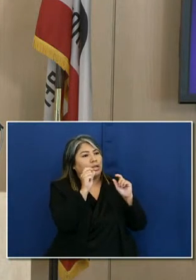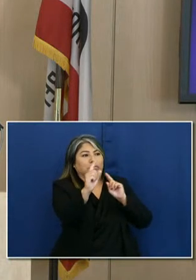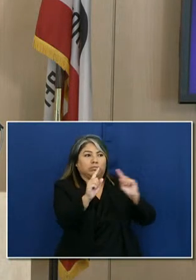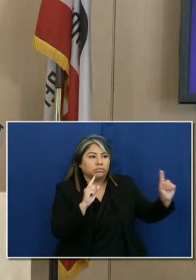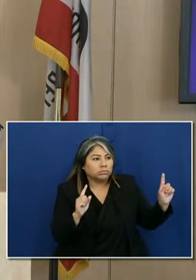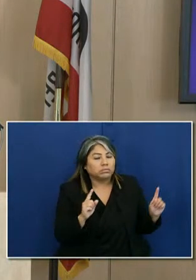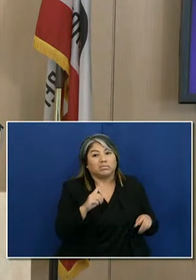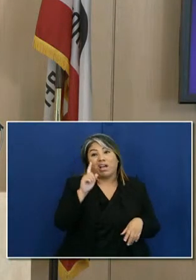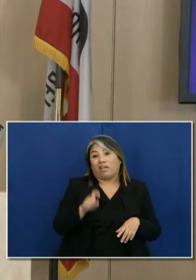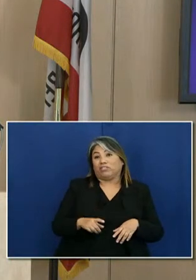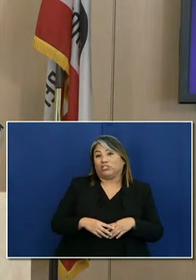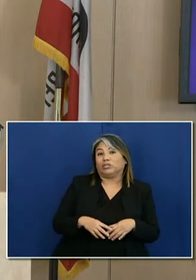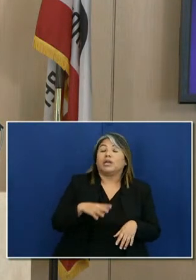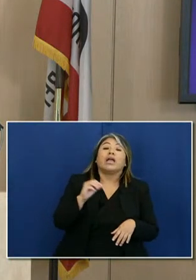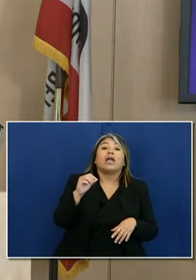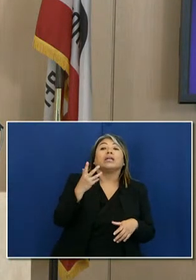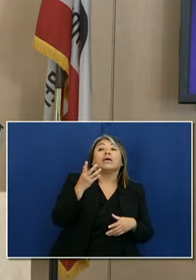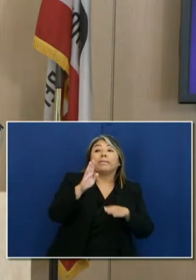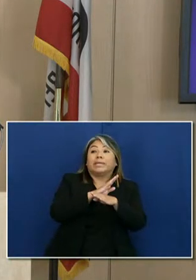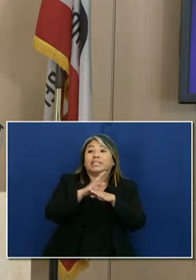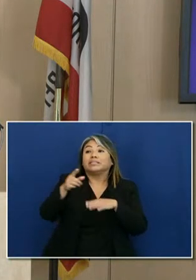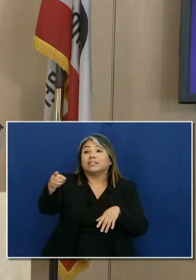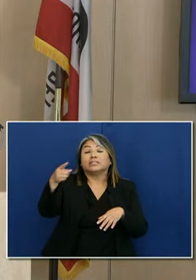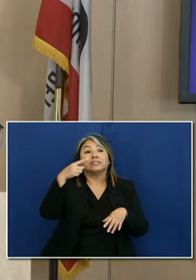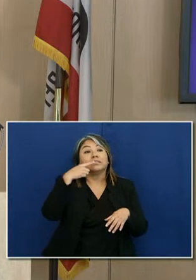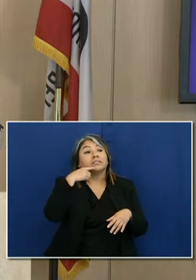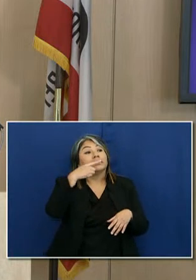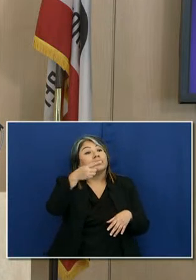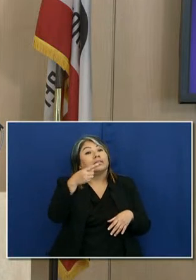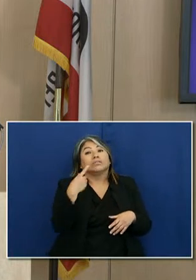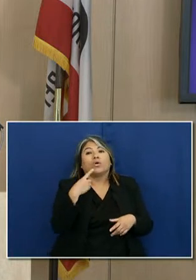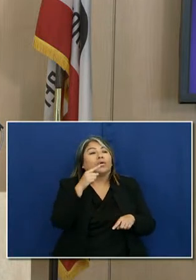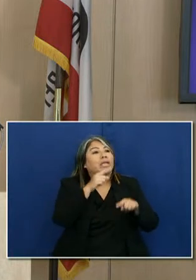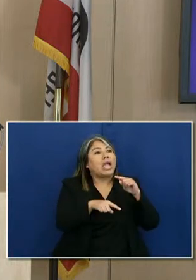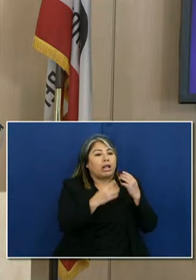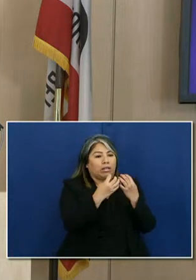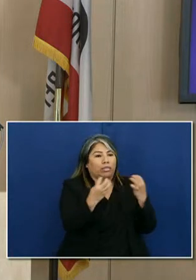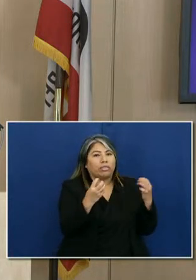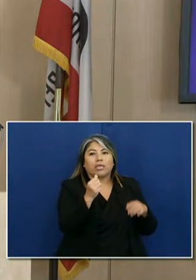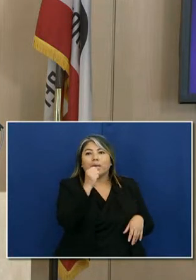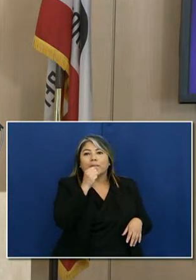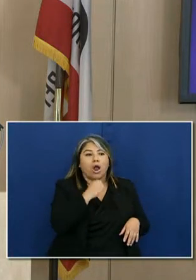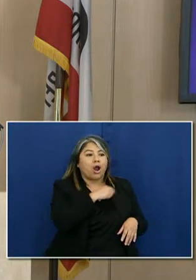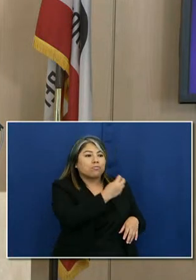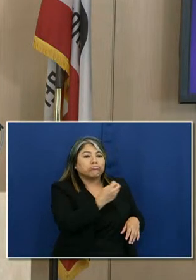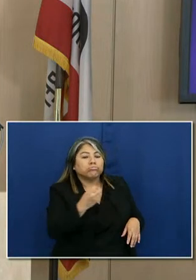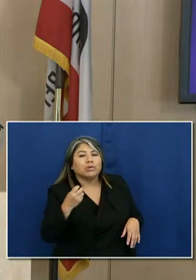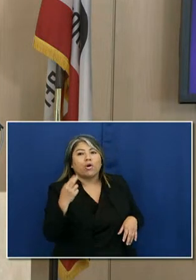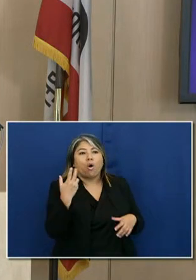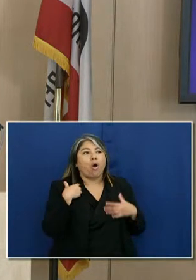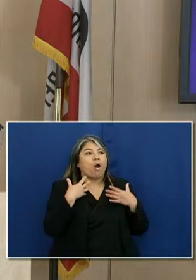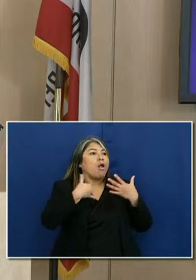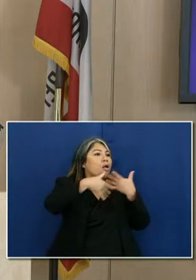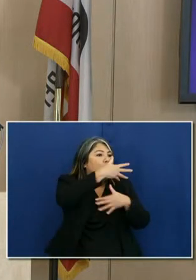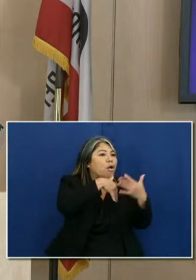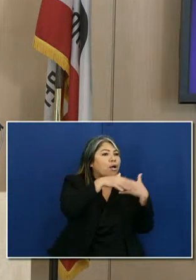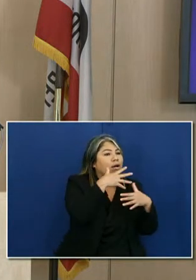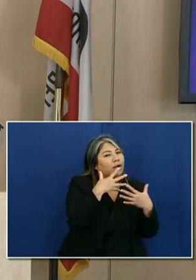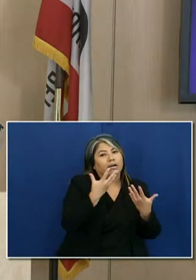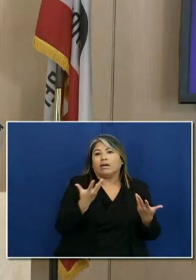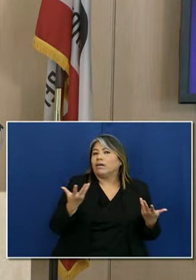where groups gather, not allowing people to gather at the bar or to gather in large groups or to